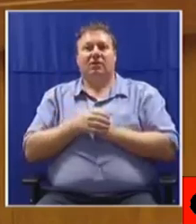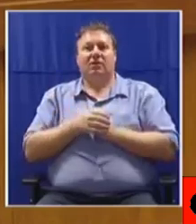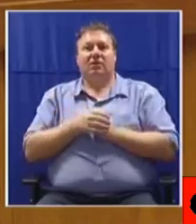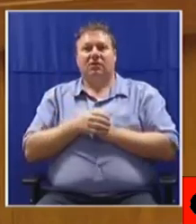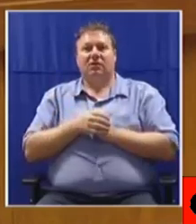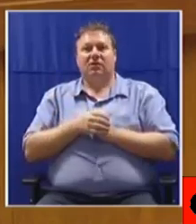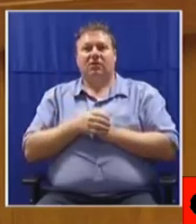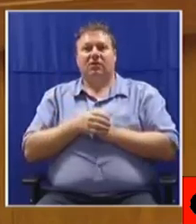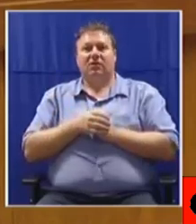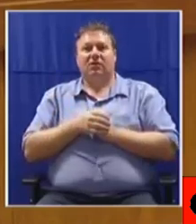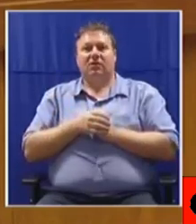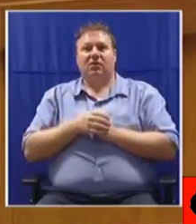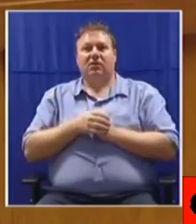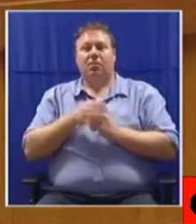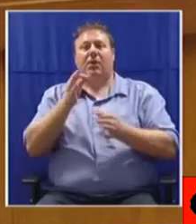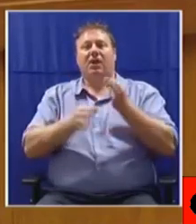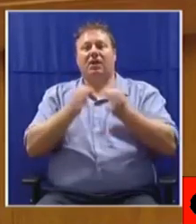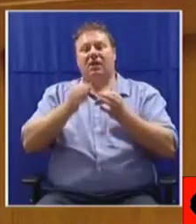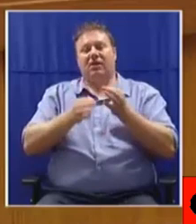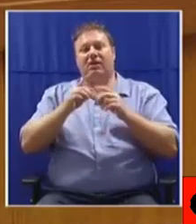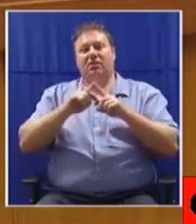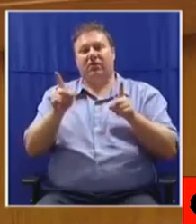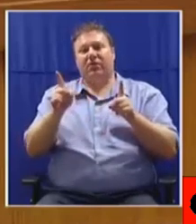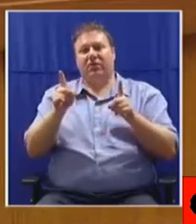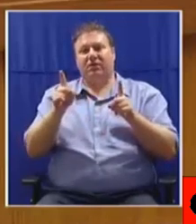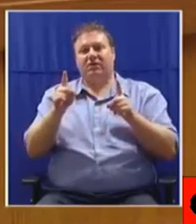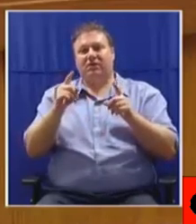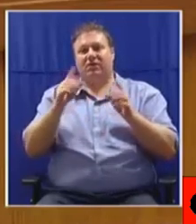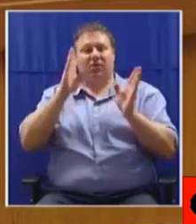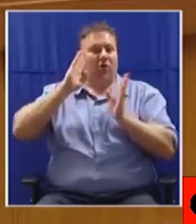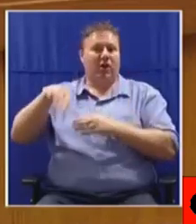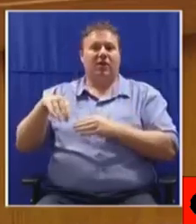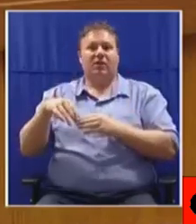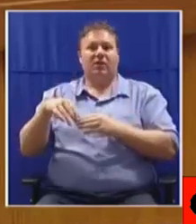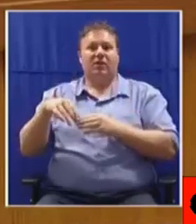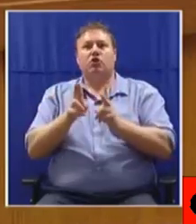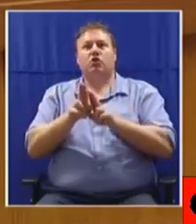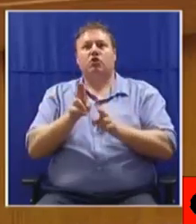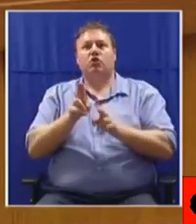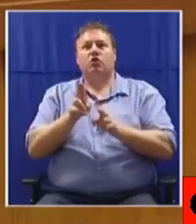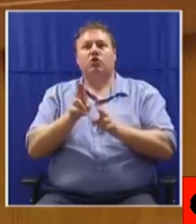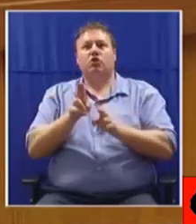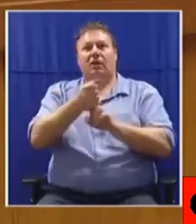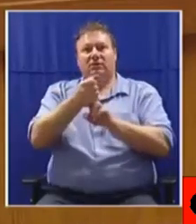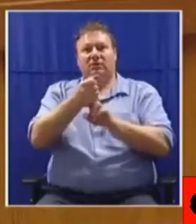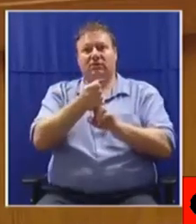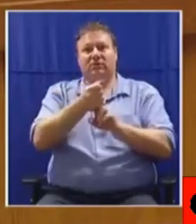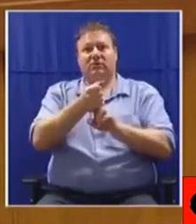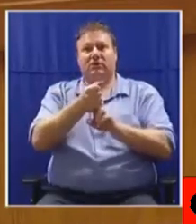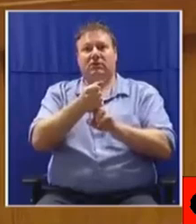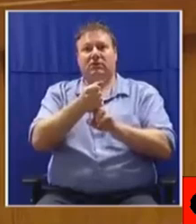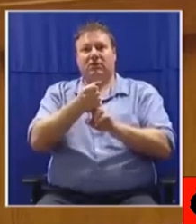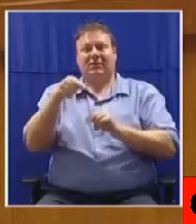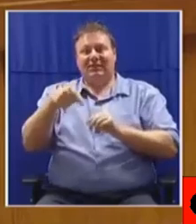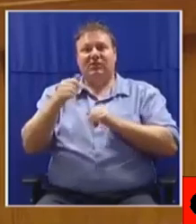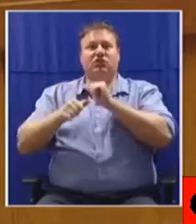political differences and to forge a united front to fulfill not only this generation's